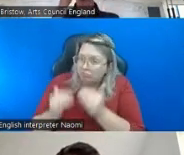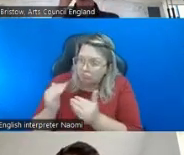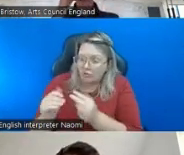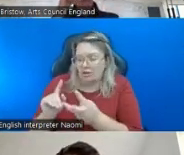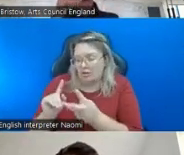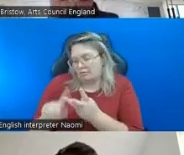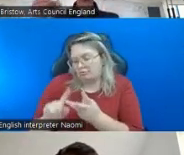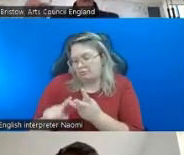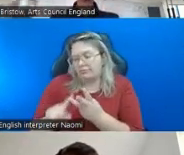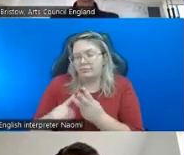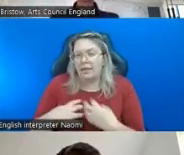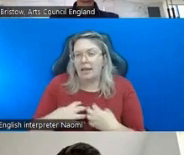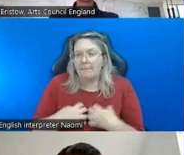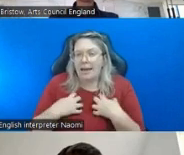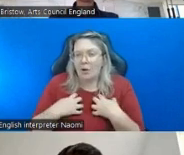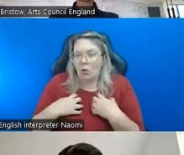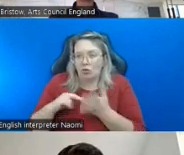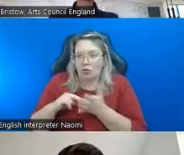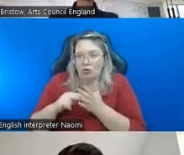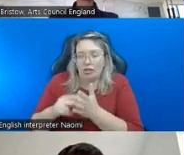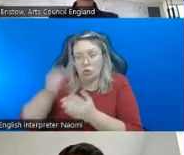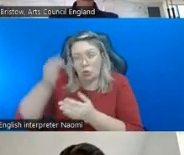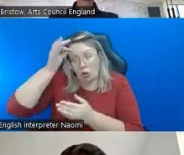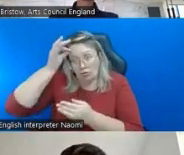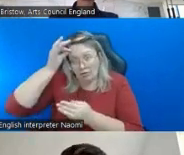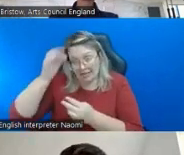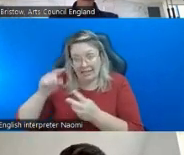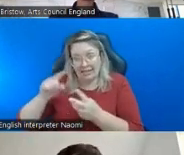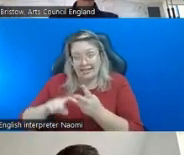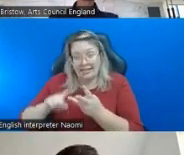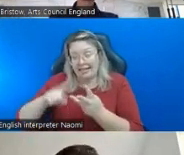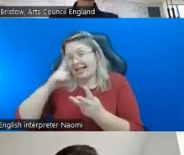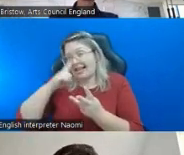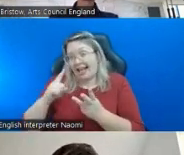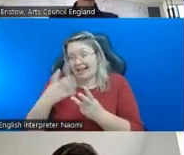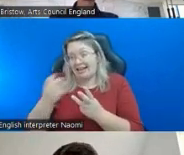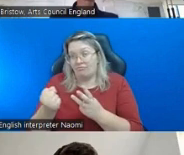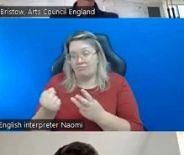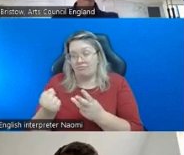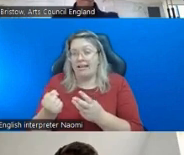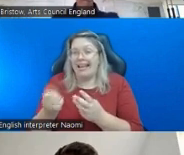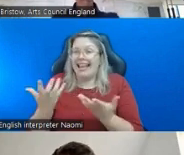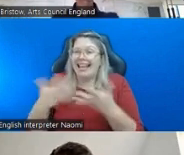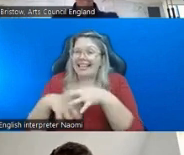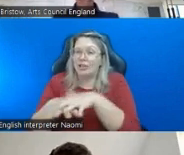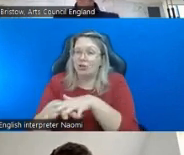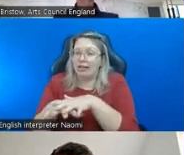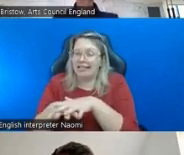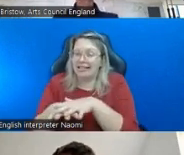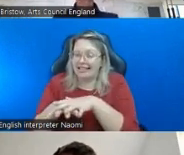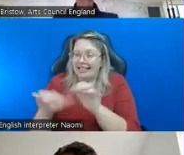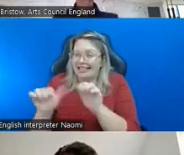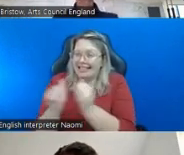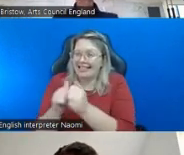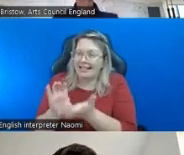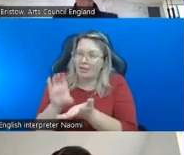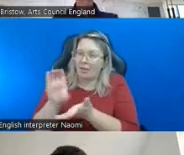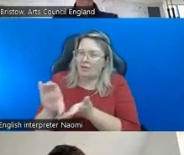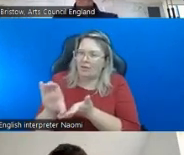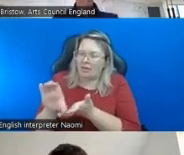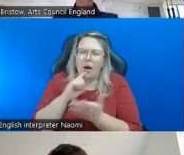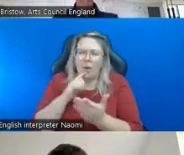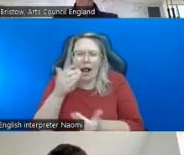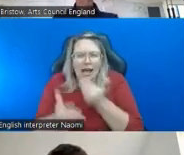strategic authorities will be eligible to receive integrated settlements. And I'll tell you a little bit about what an integrated settlement actually